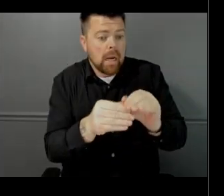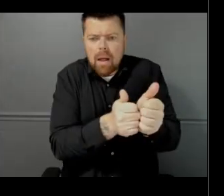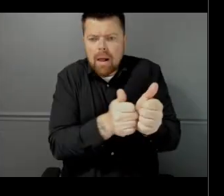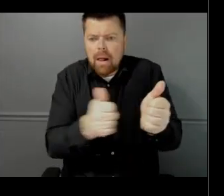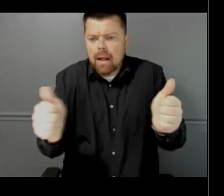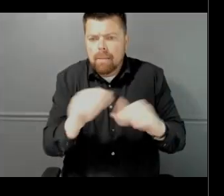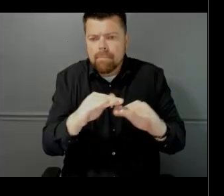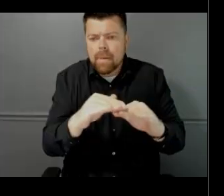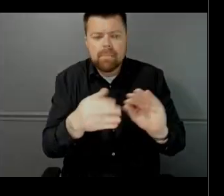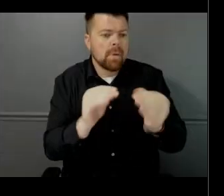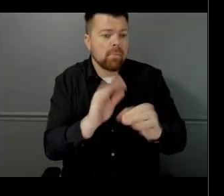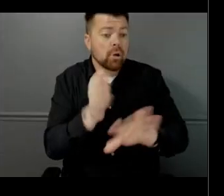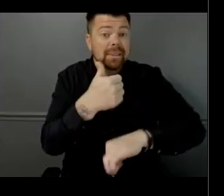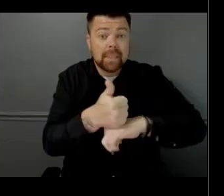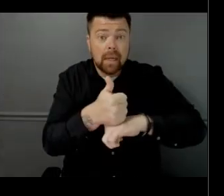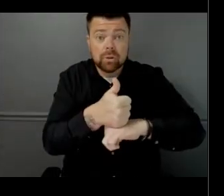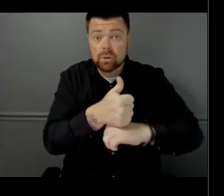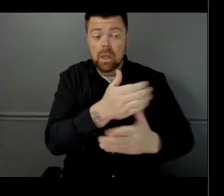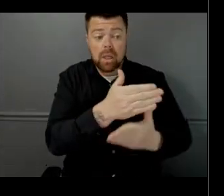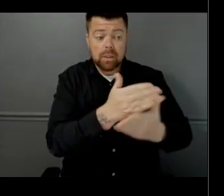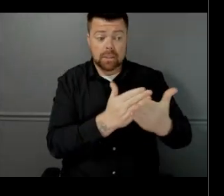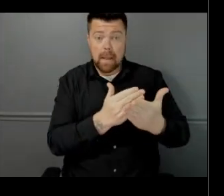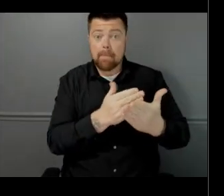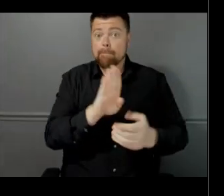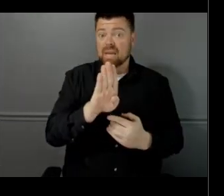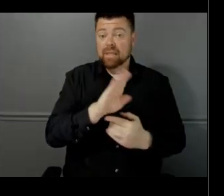number established in step B.